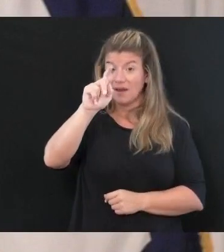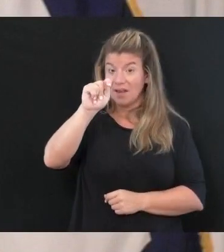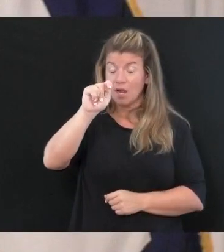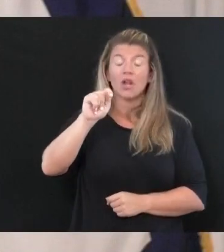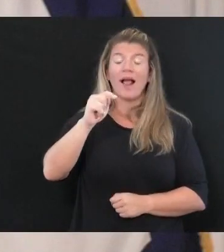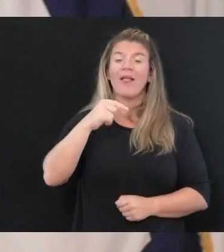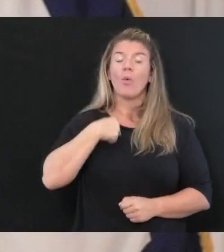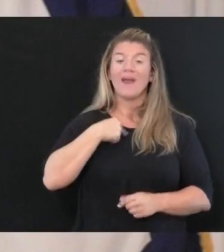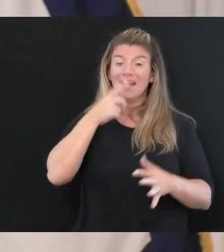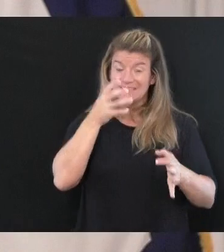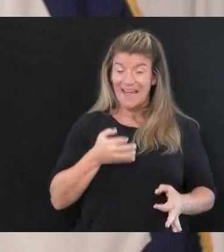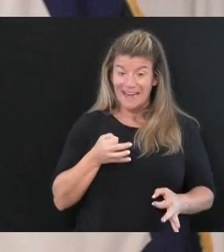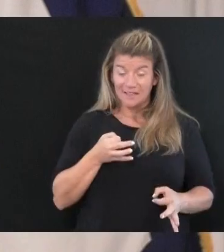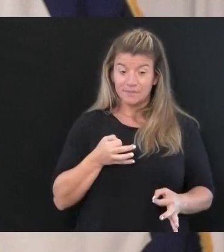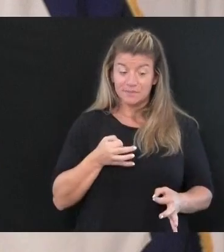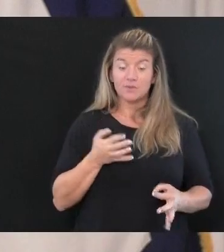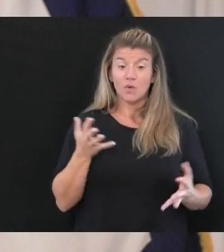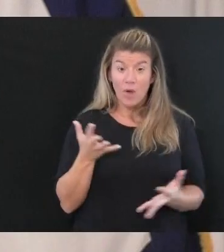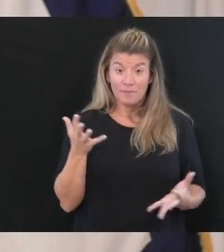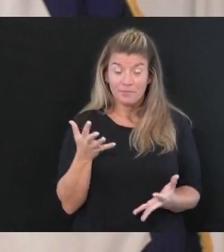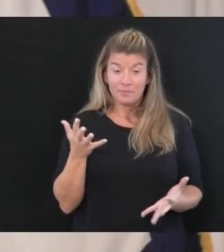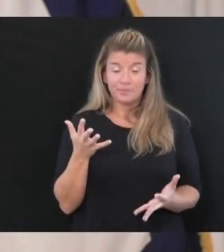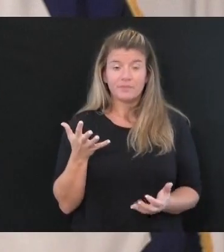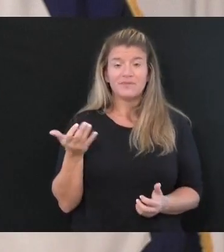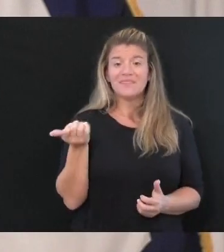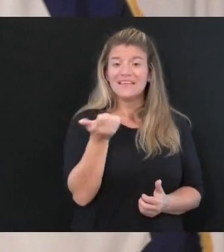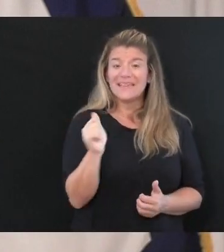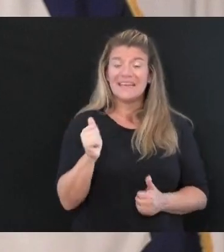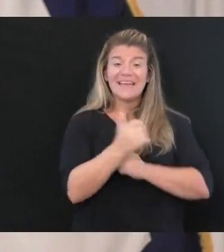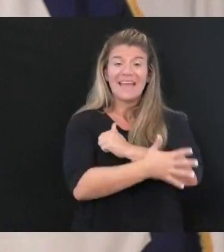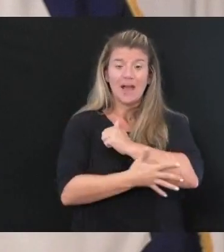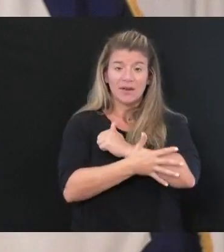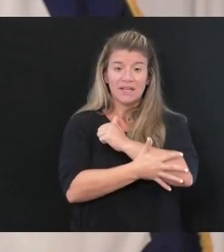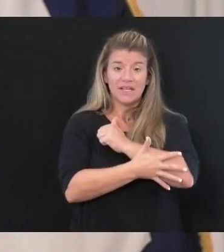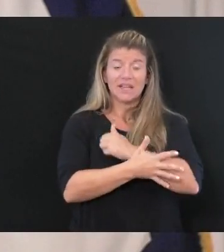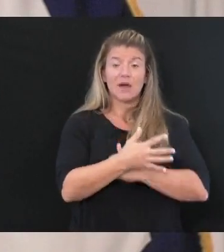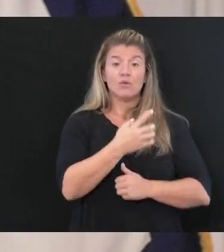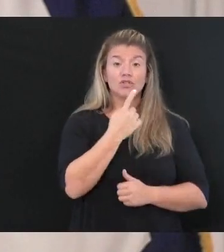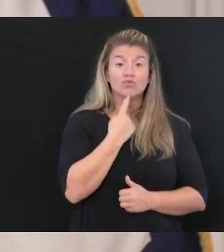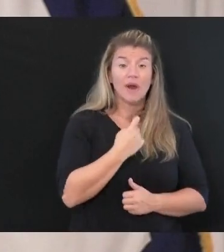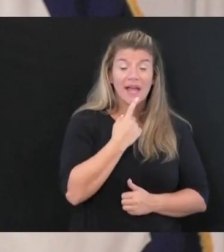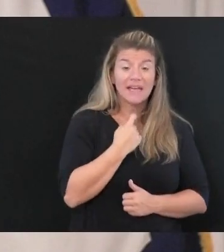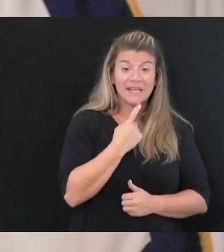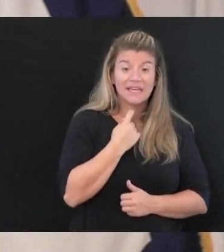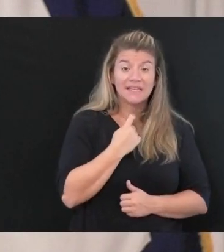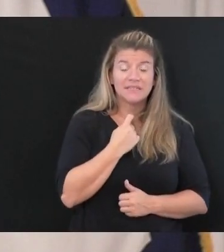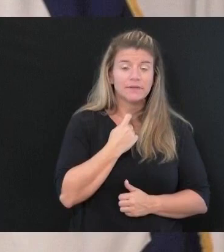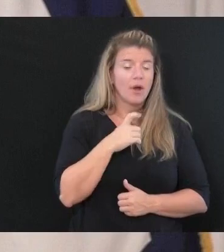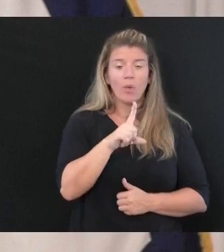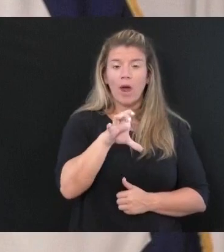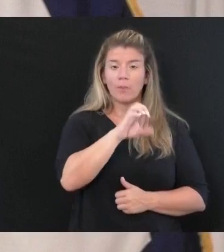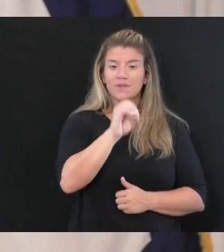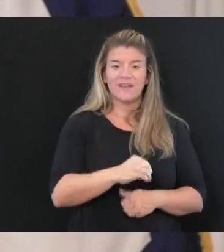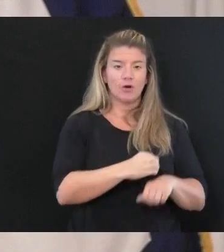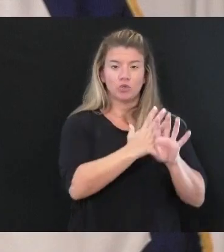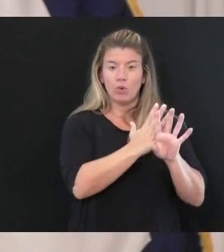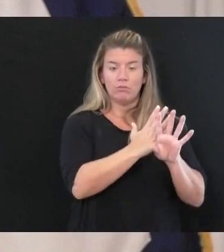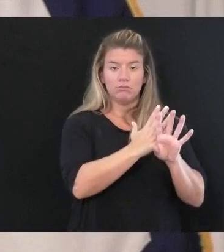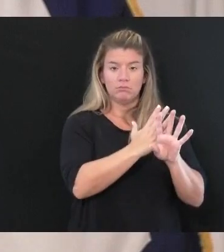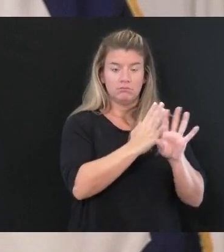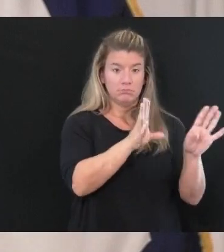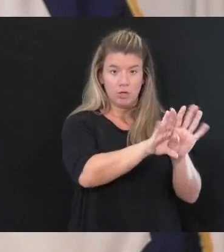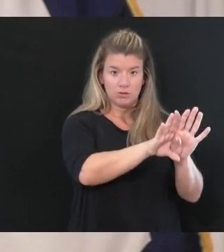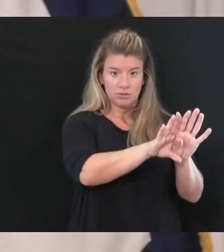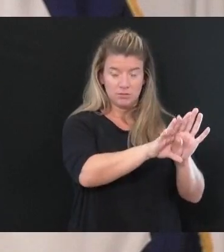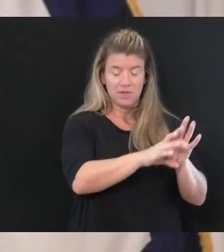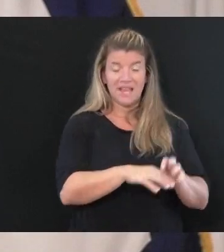we decided. We decided that any county that was red, naturally 100% virtual.